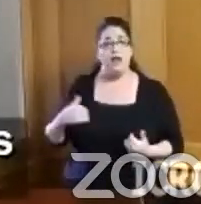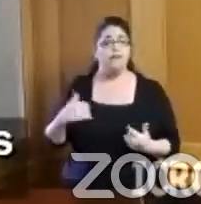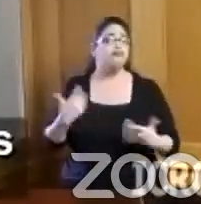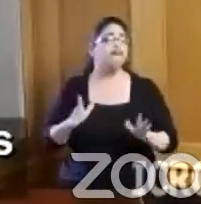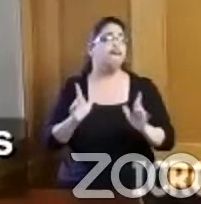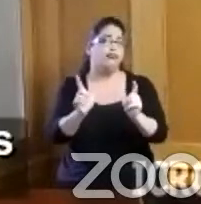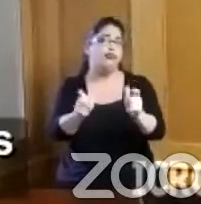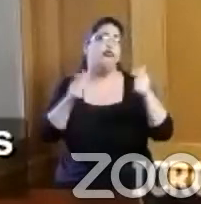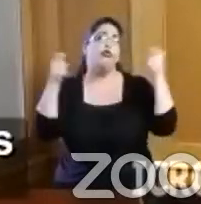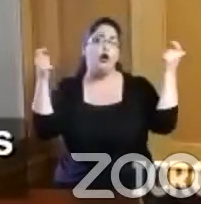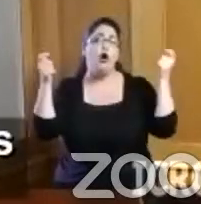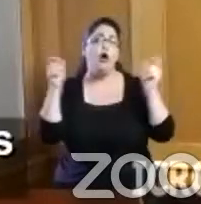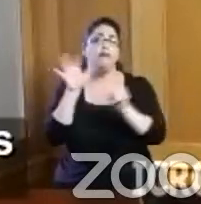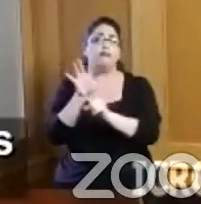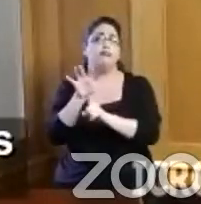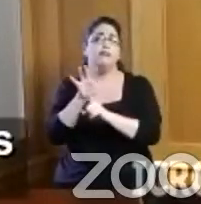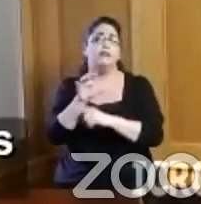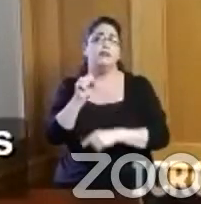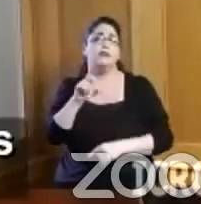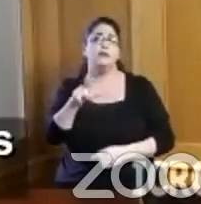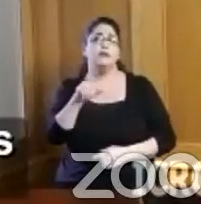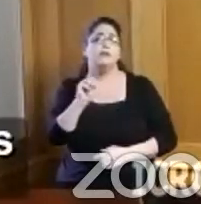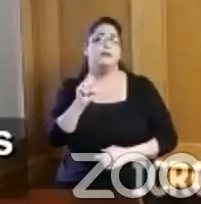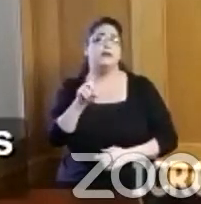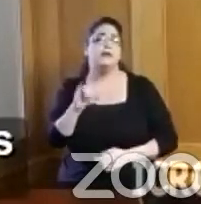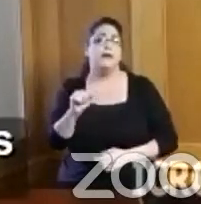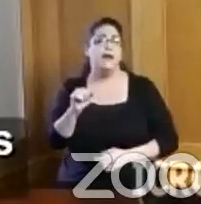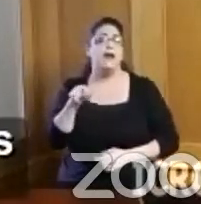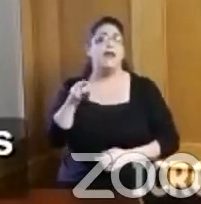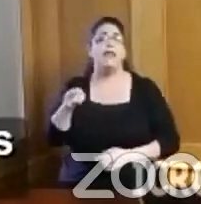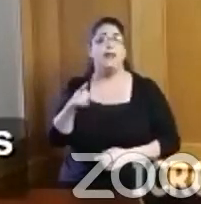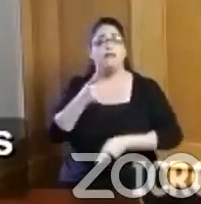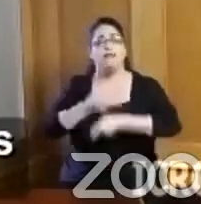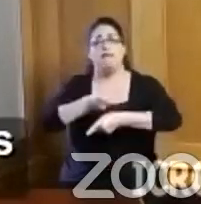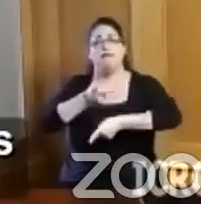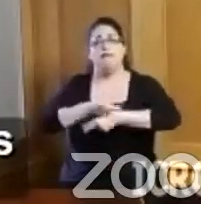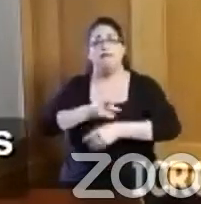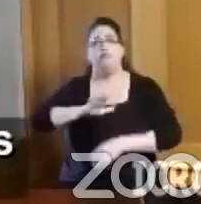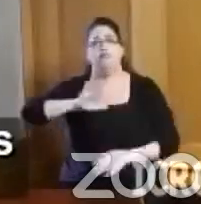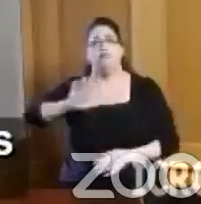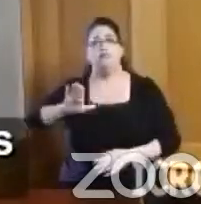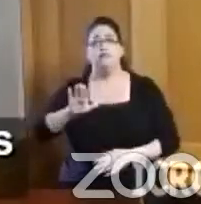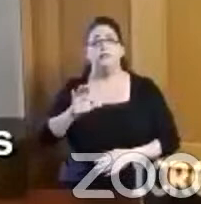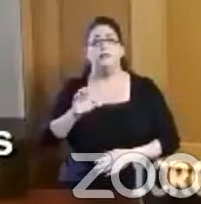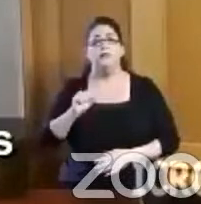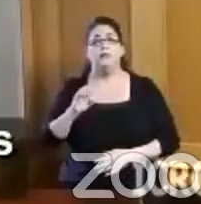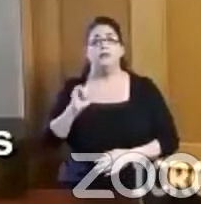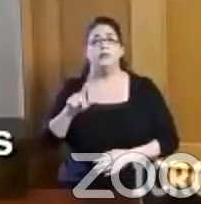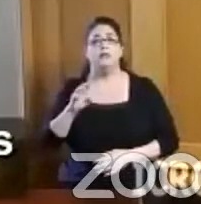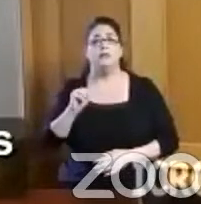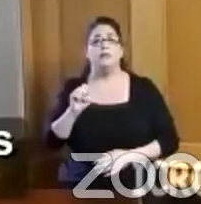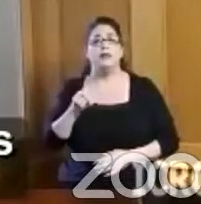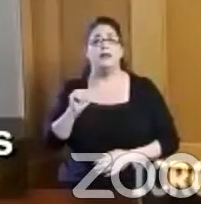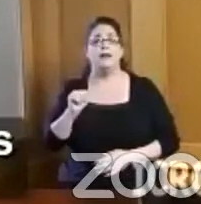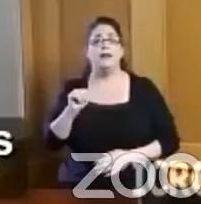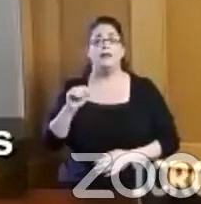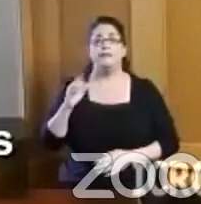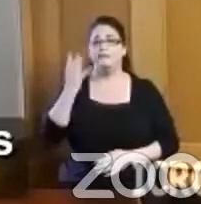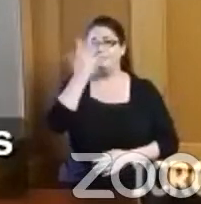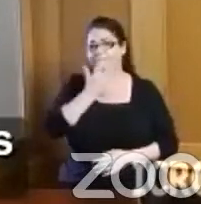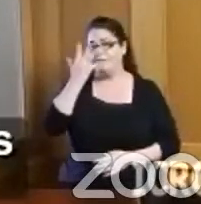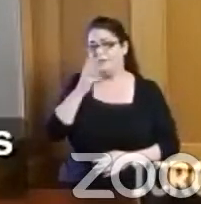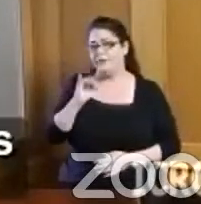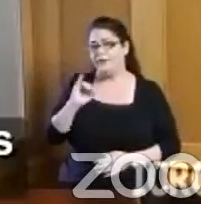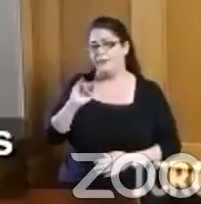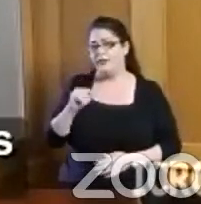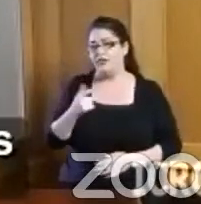and very popular social media presence. They maintain their social media image round